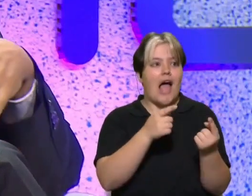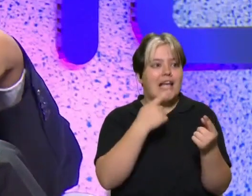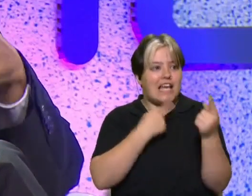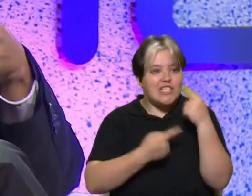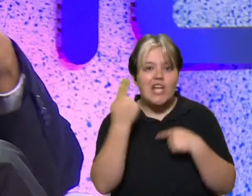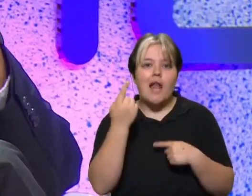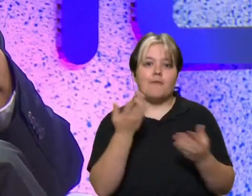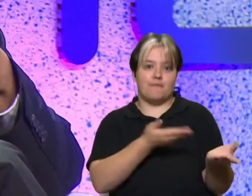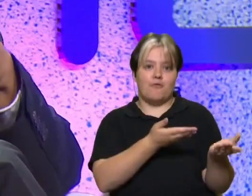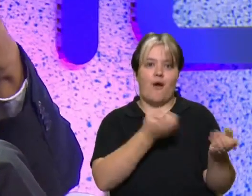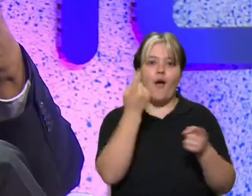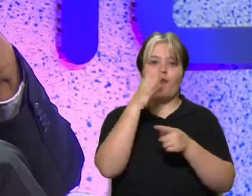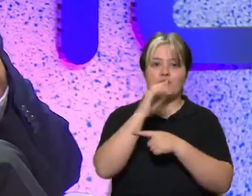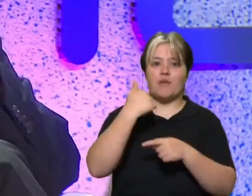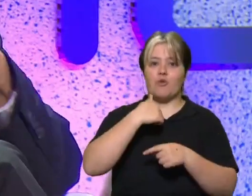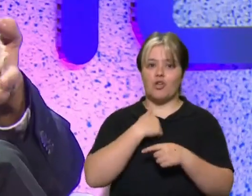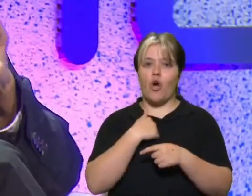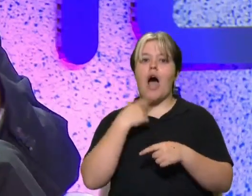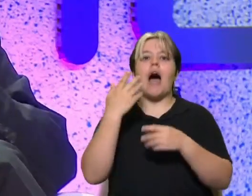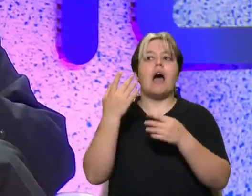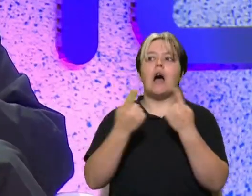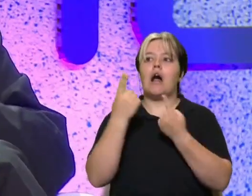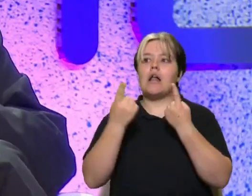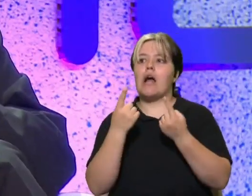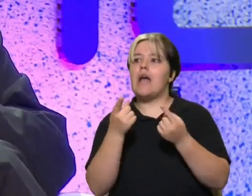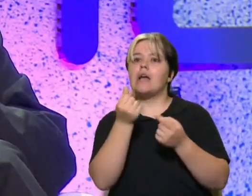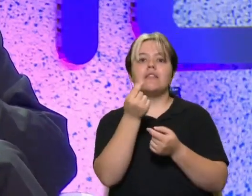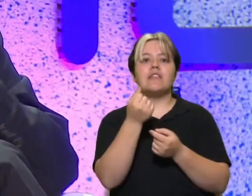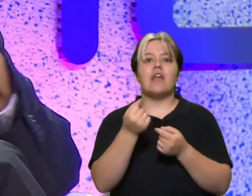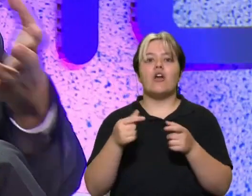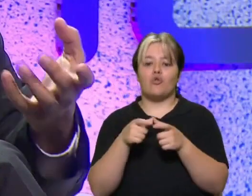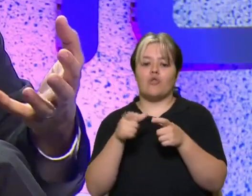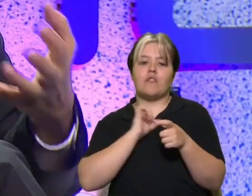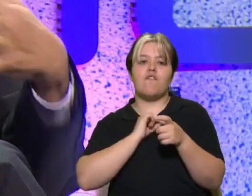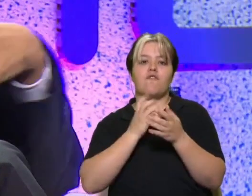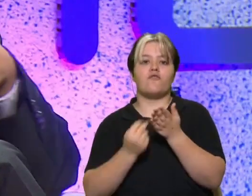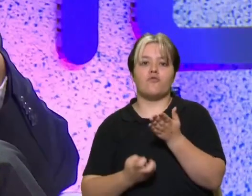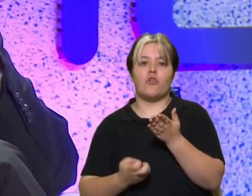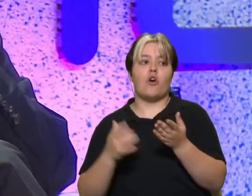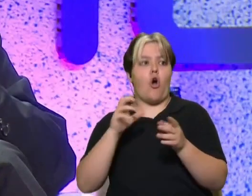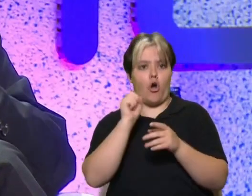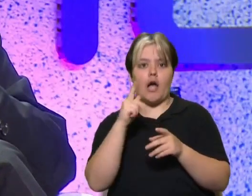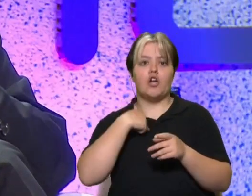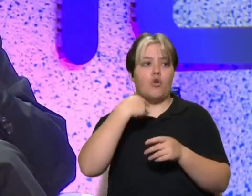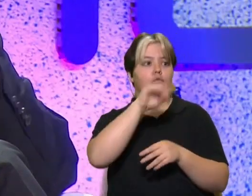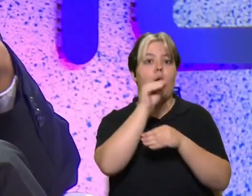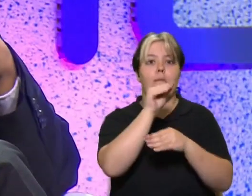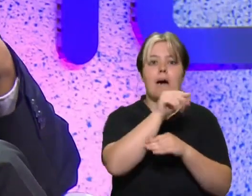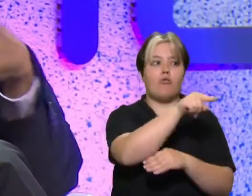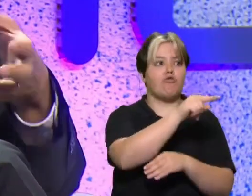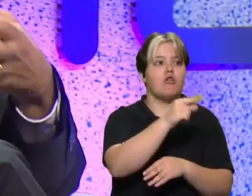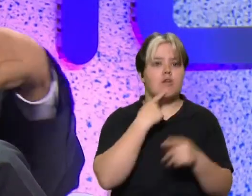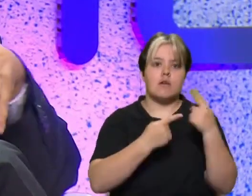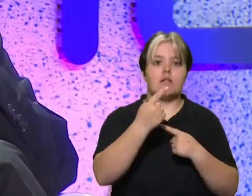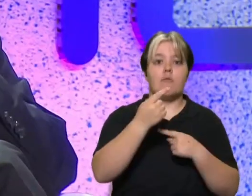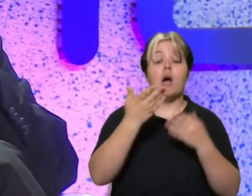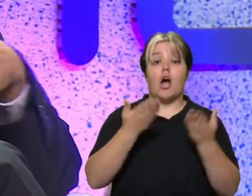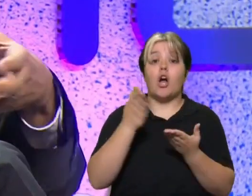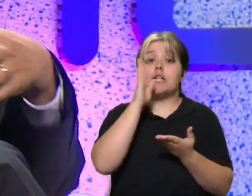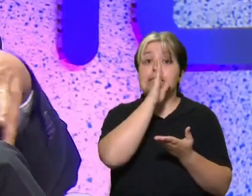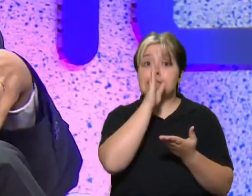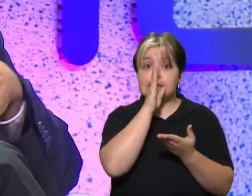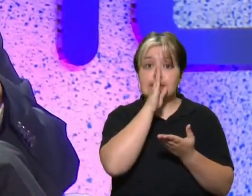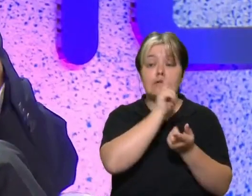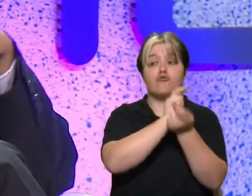Oh, they've or someone's withdrawn money from a bank account. I go to the bank and complain,